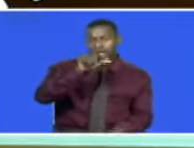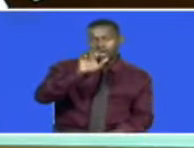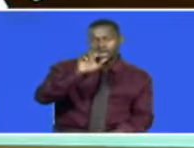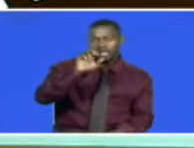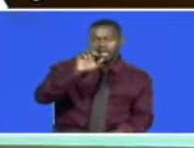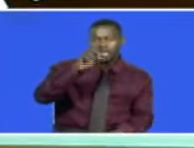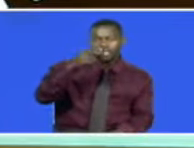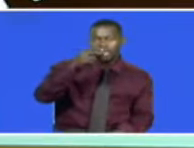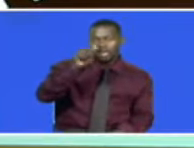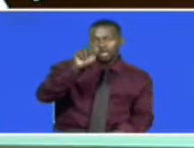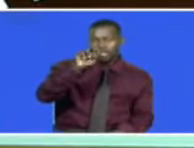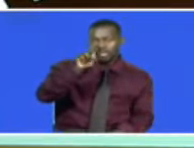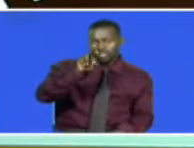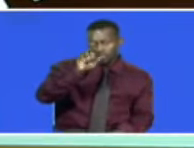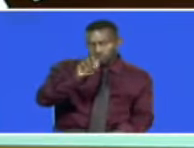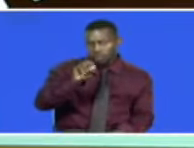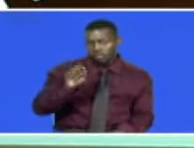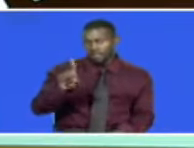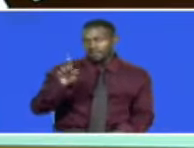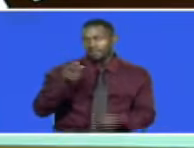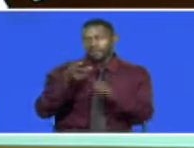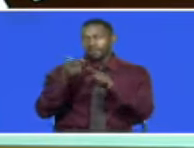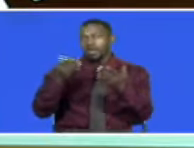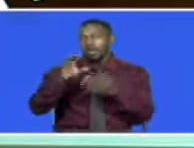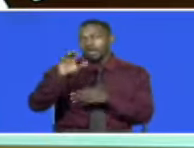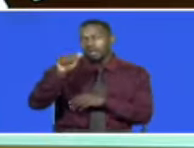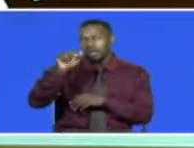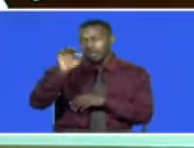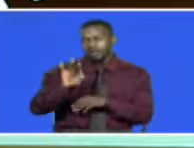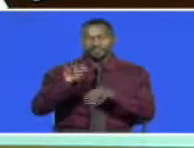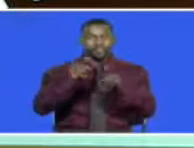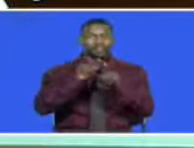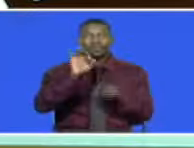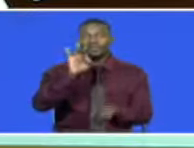shirikisho la soka barani Afrika CAF na duniani FIFA.